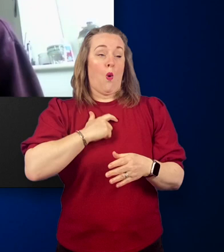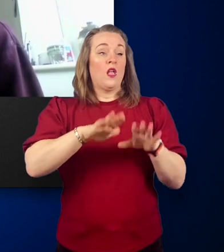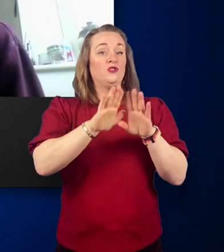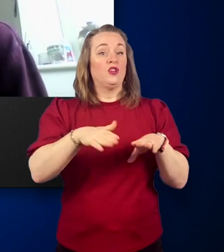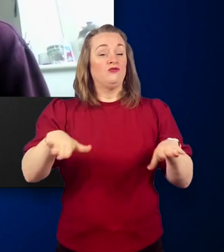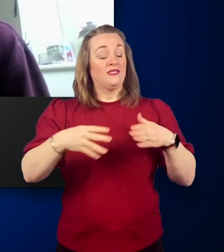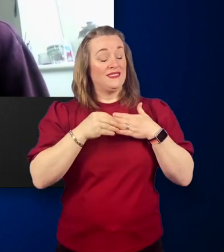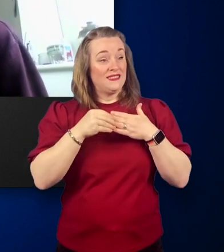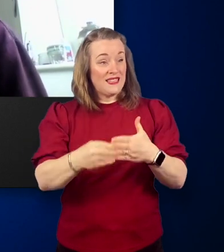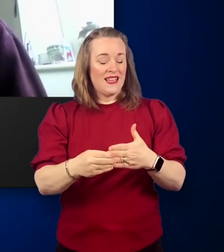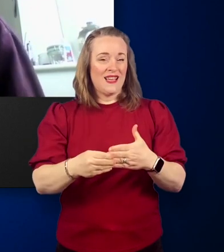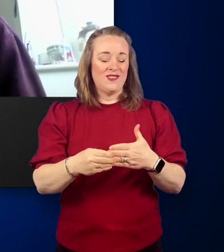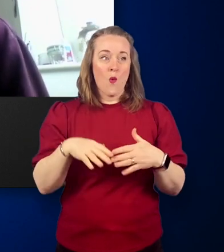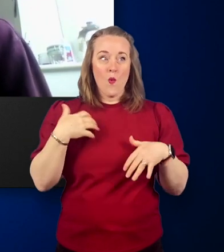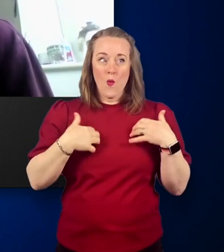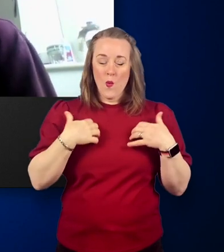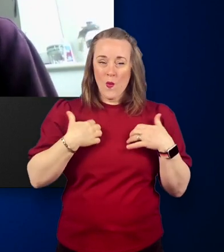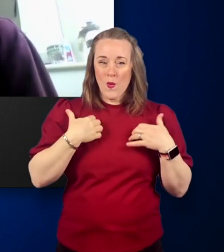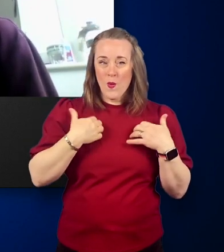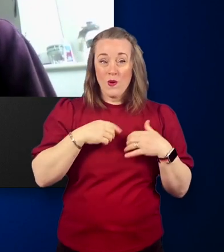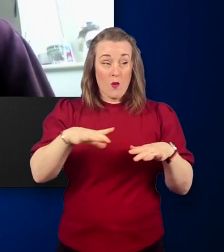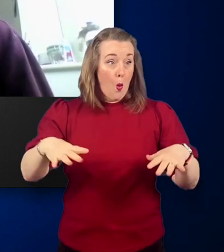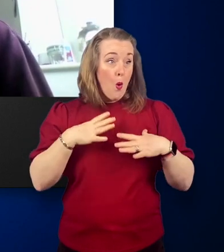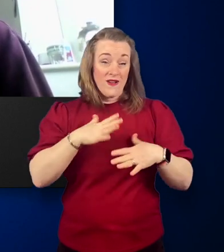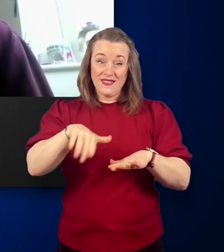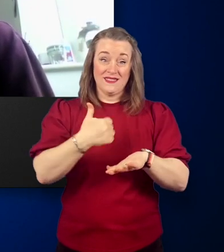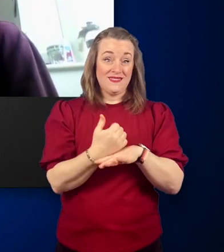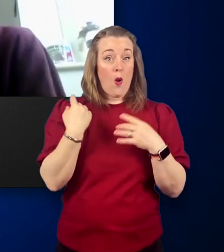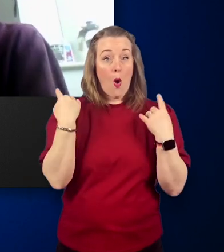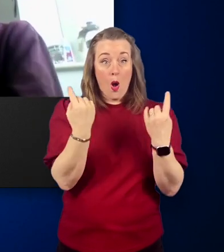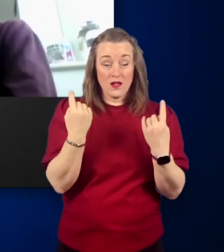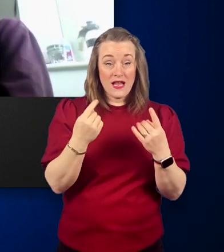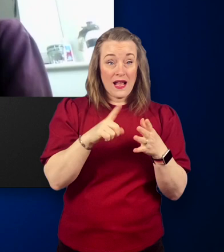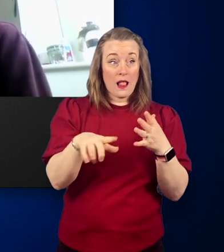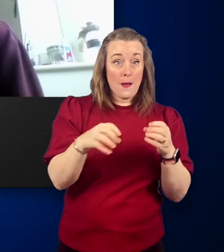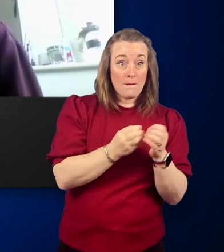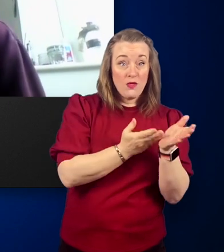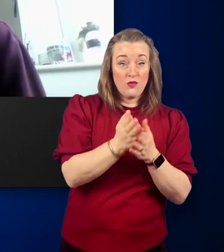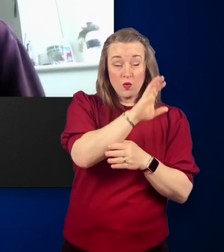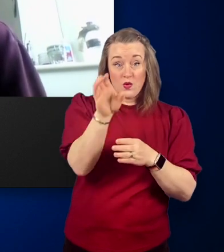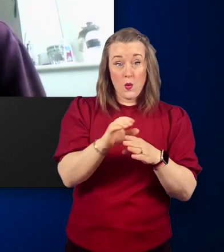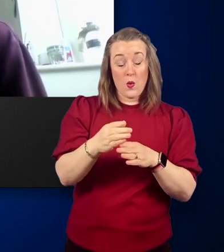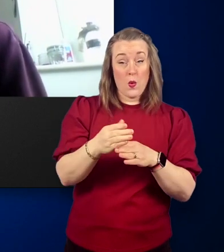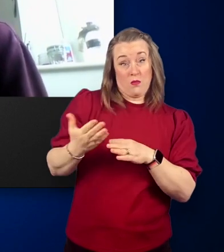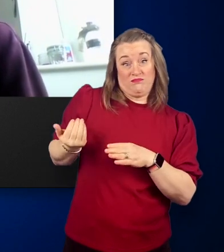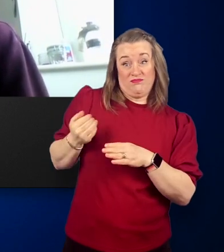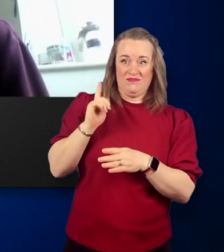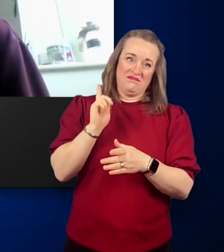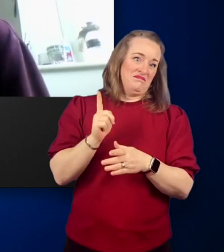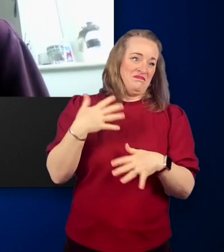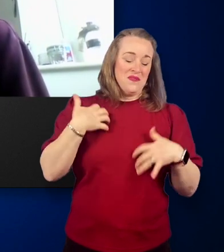really exciting. You've already done a holiday club via Zoom, which was very